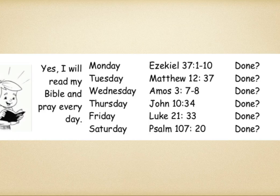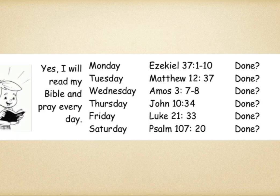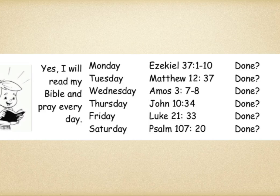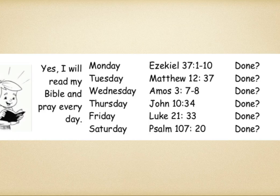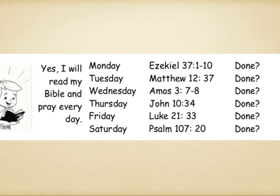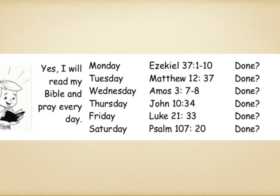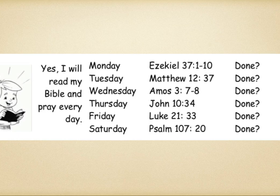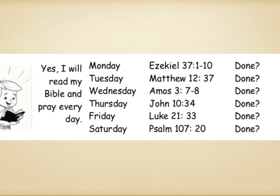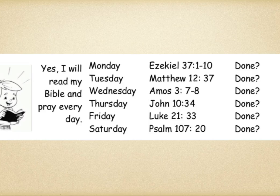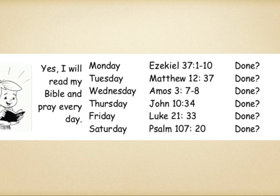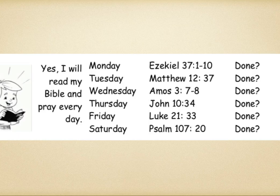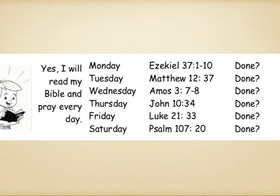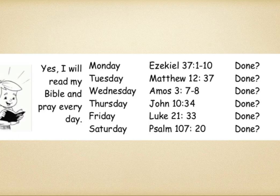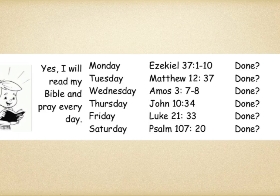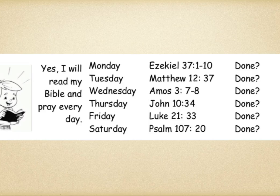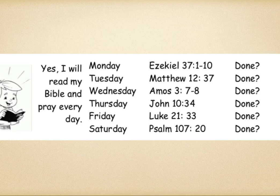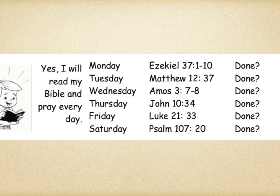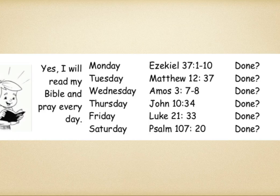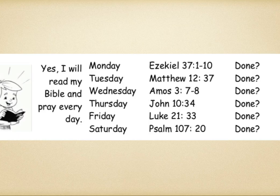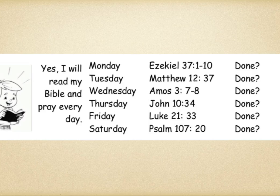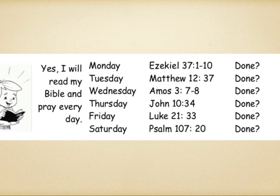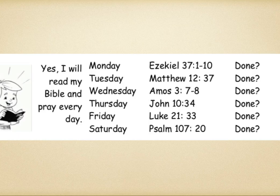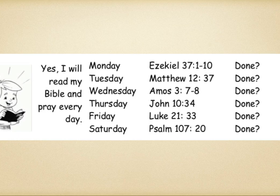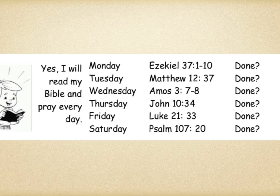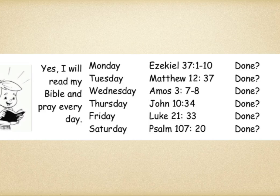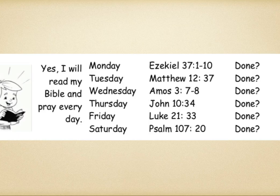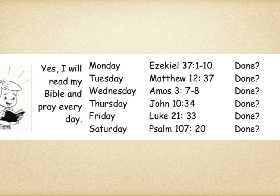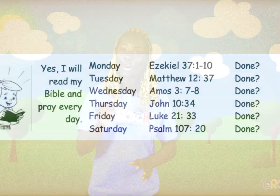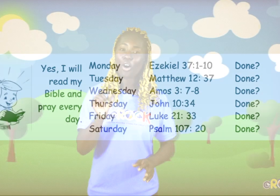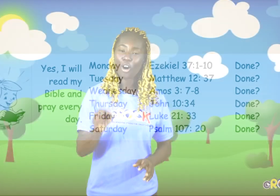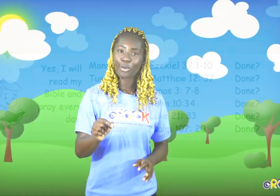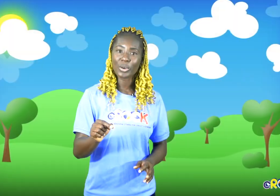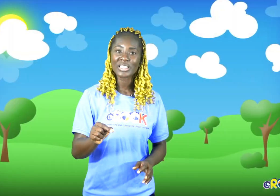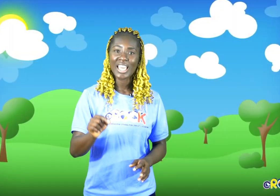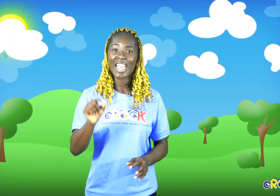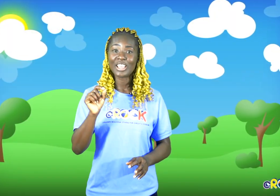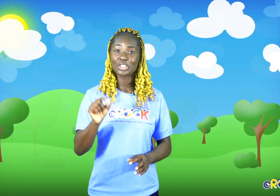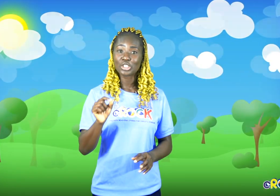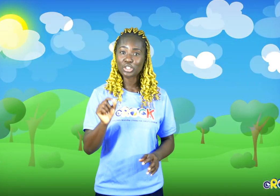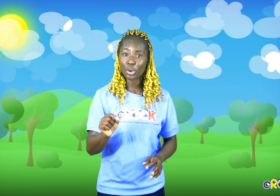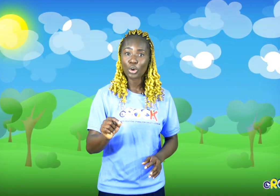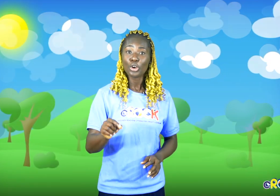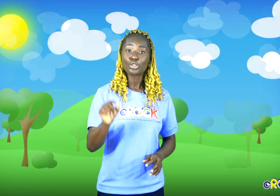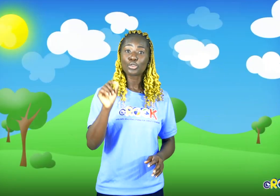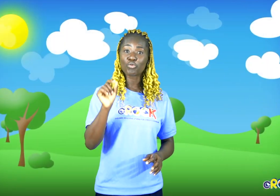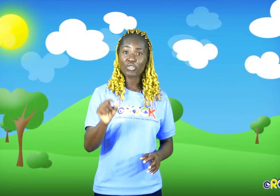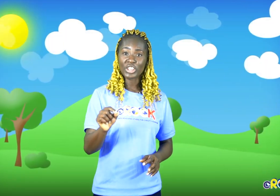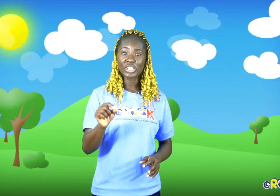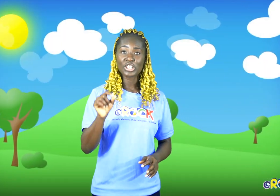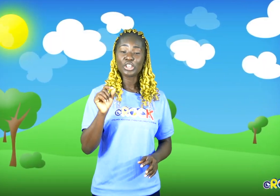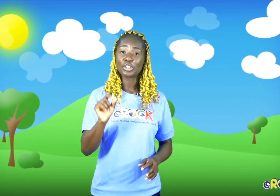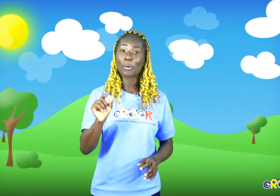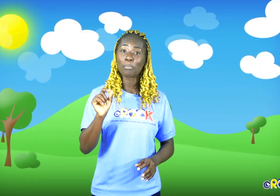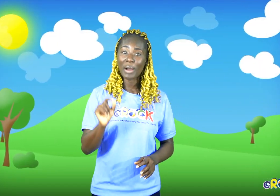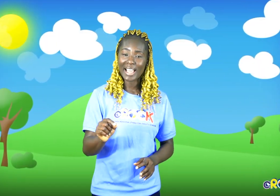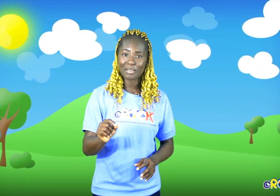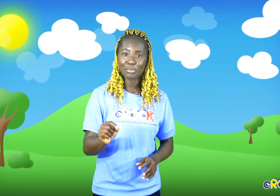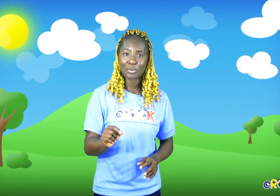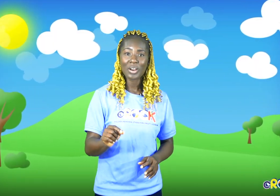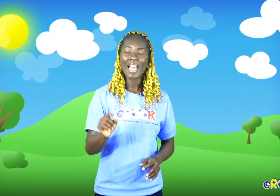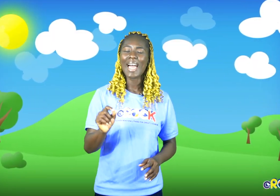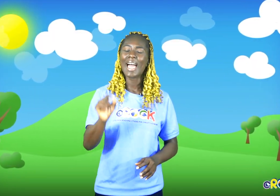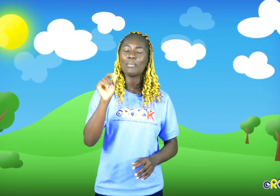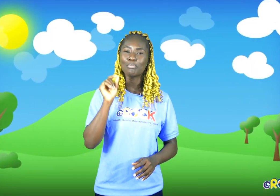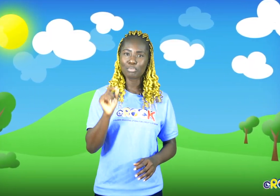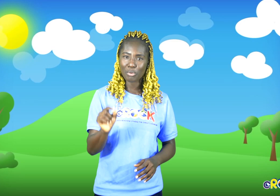107, verse 20. Always, always ensure to read your